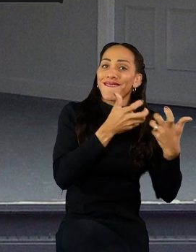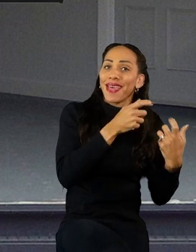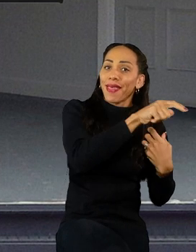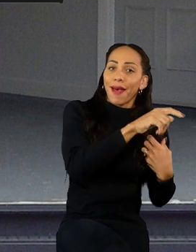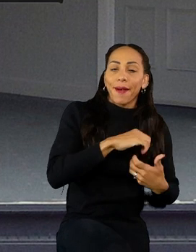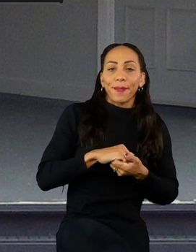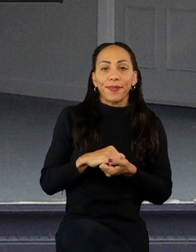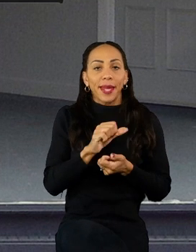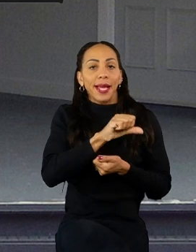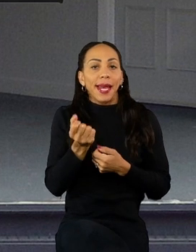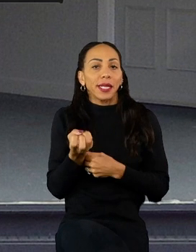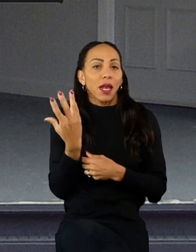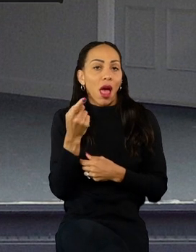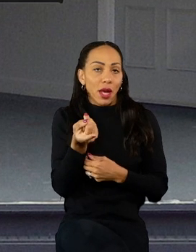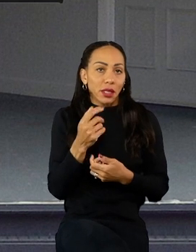slide,